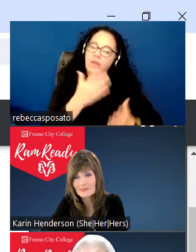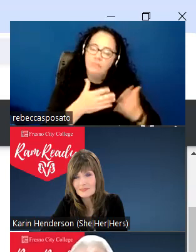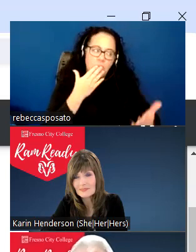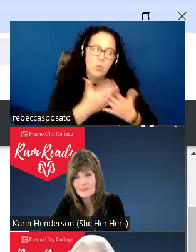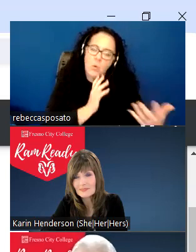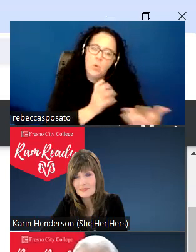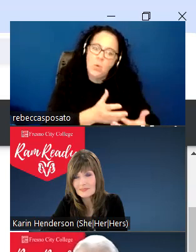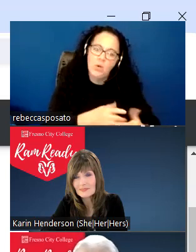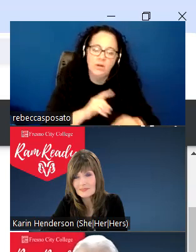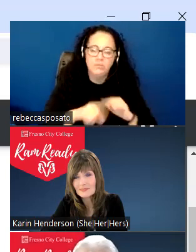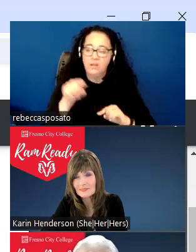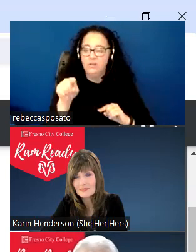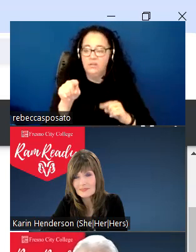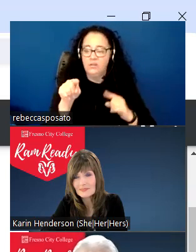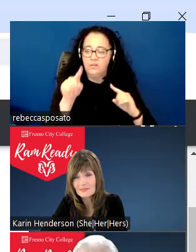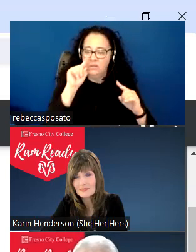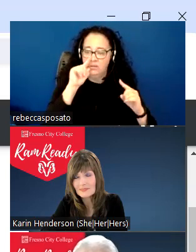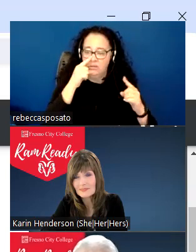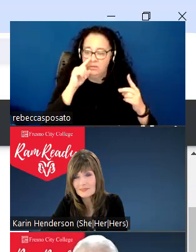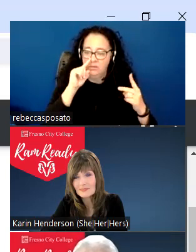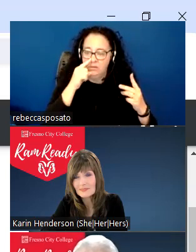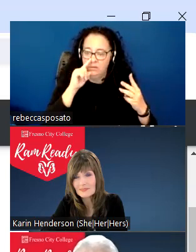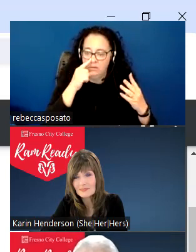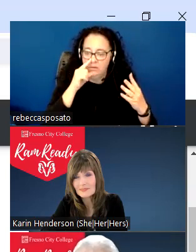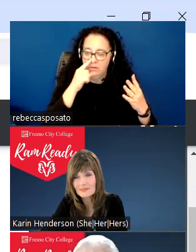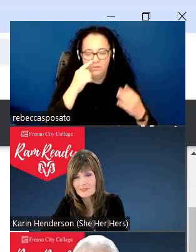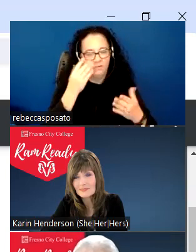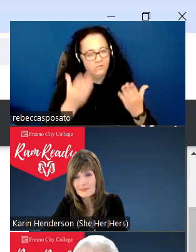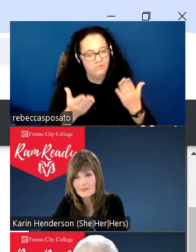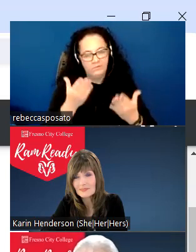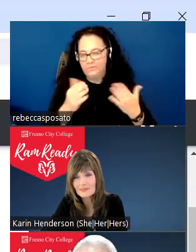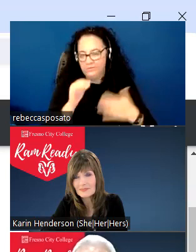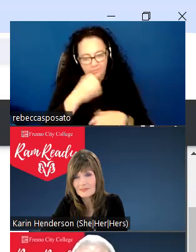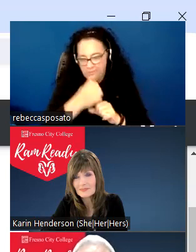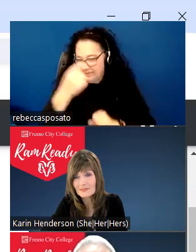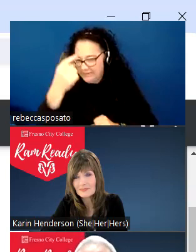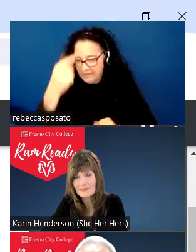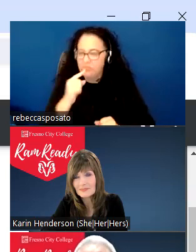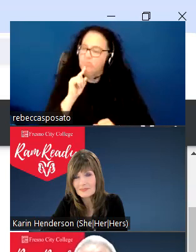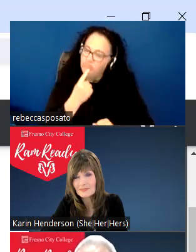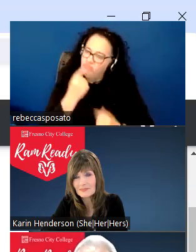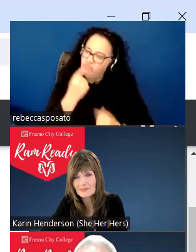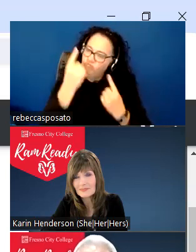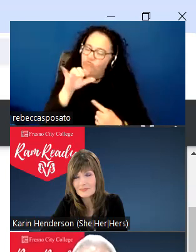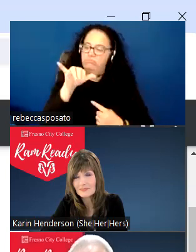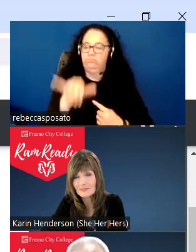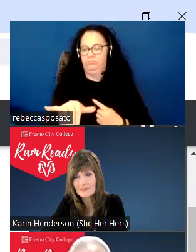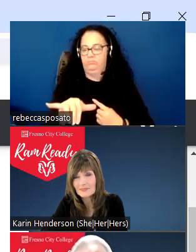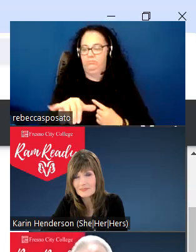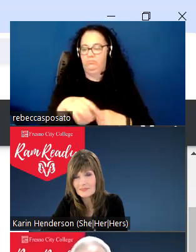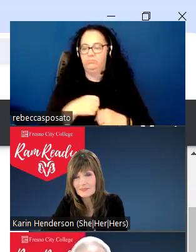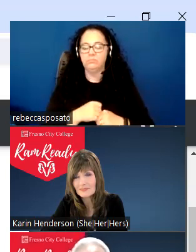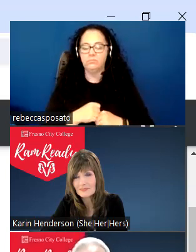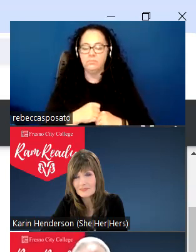boring, then it doesn't make sense to you to consider it seriously. Look, so